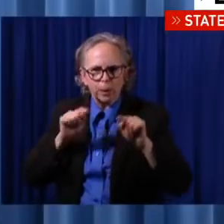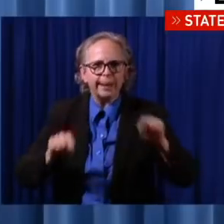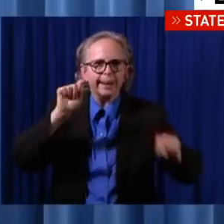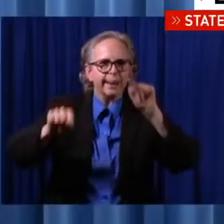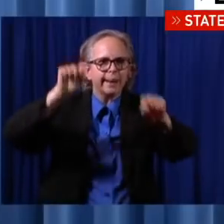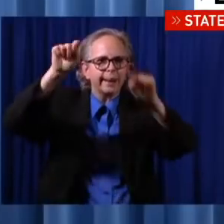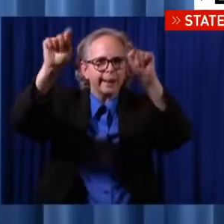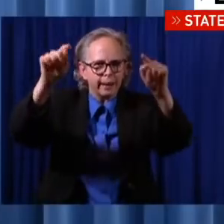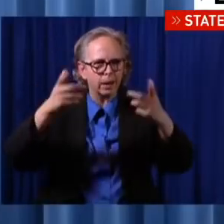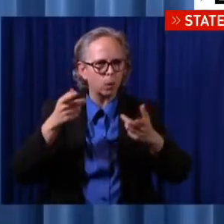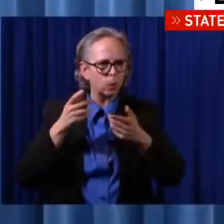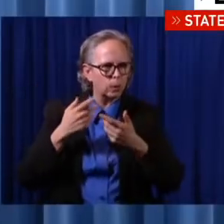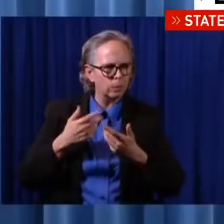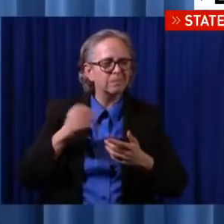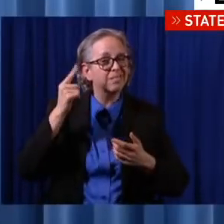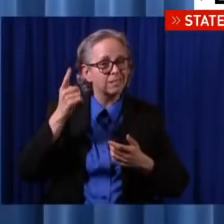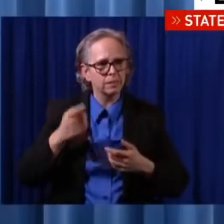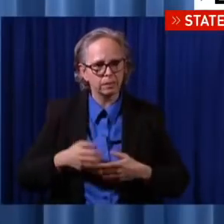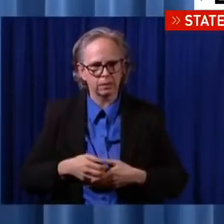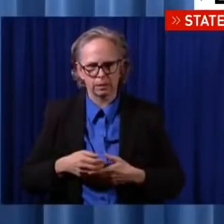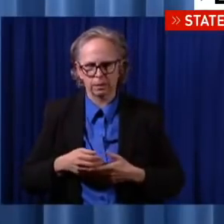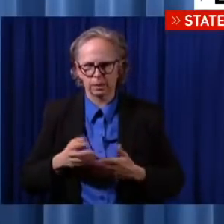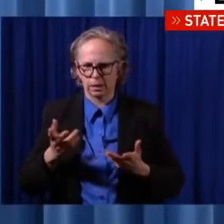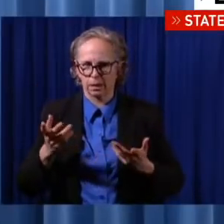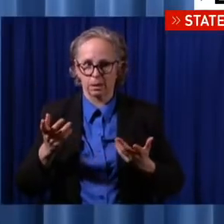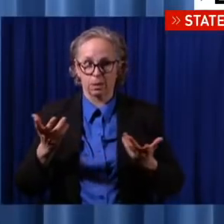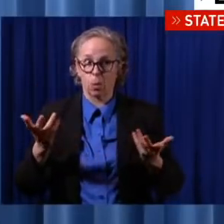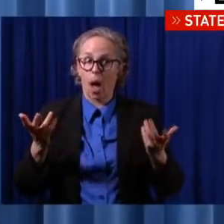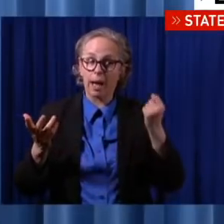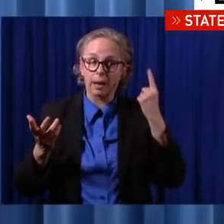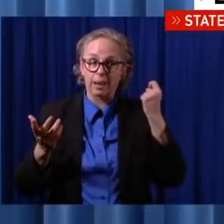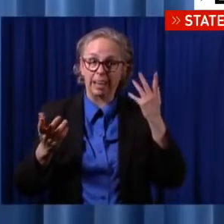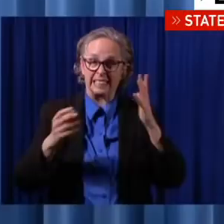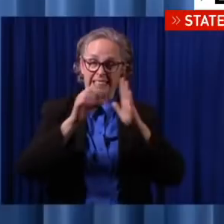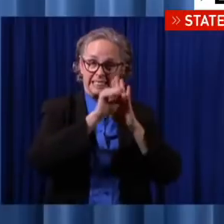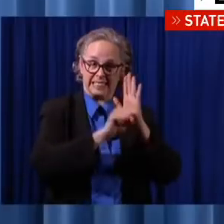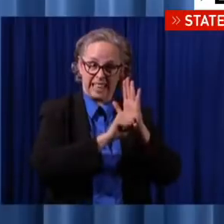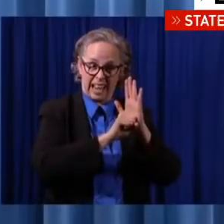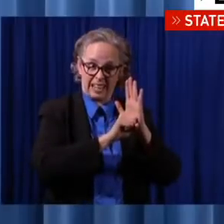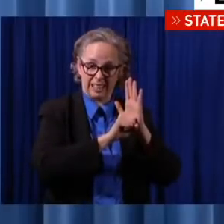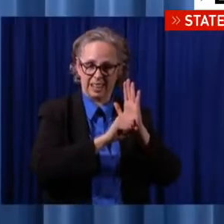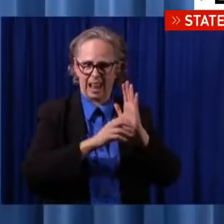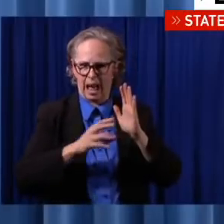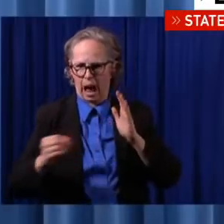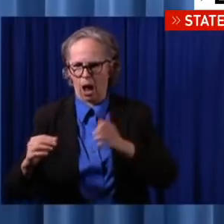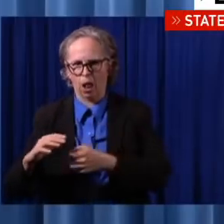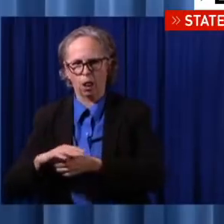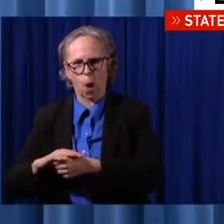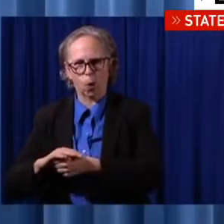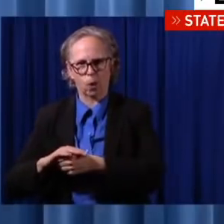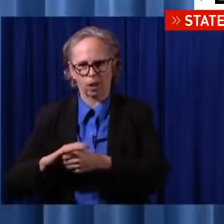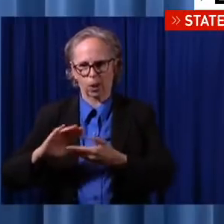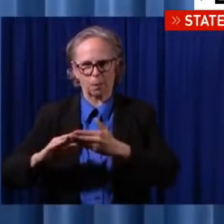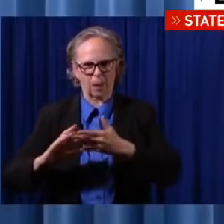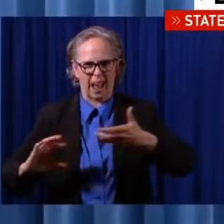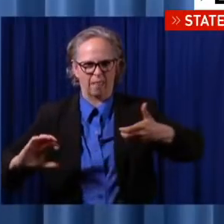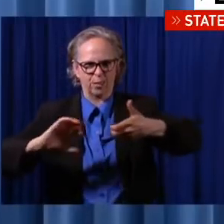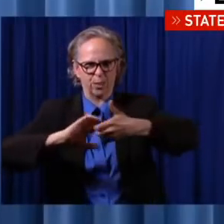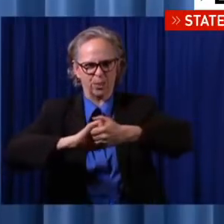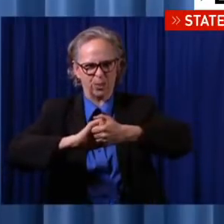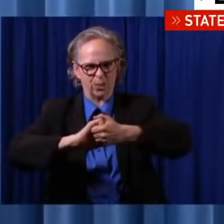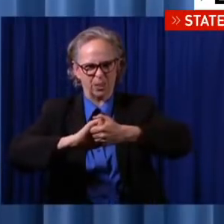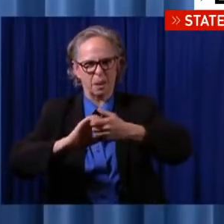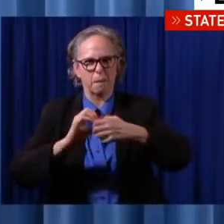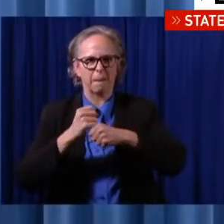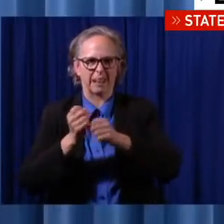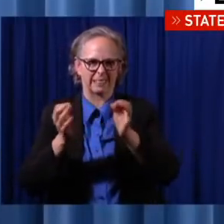in conjunction with the state and the local community. We will have, for example, within